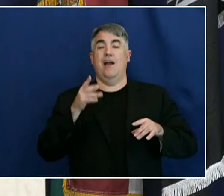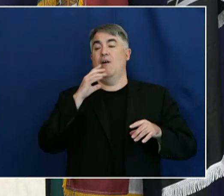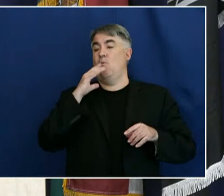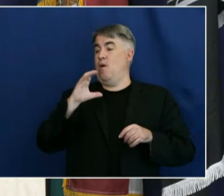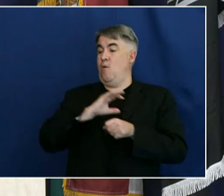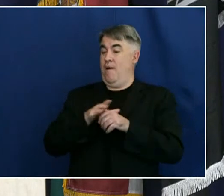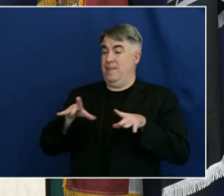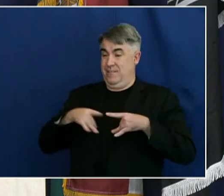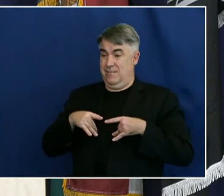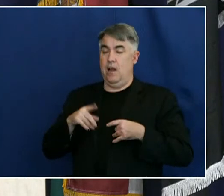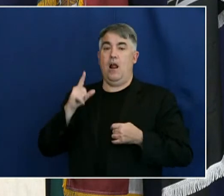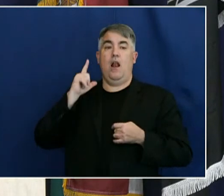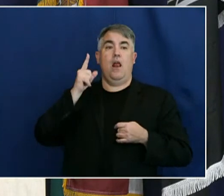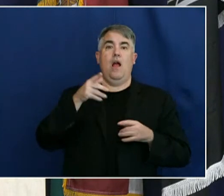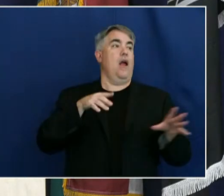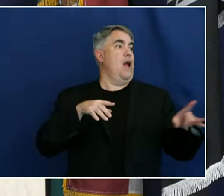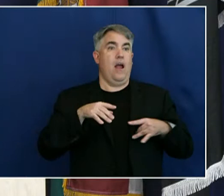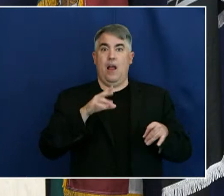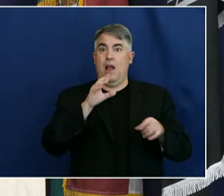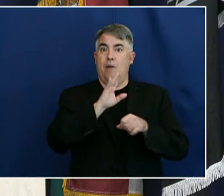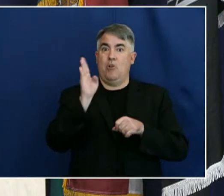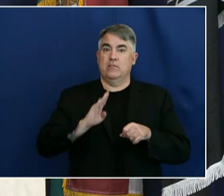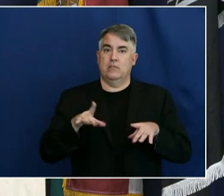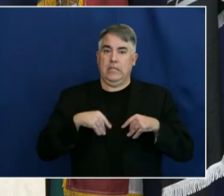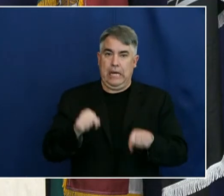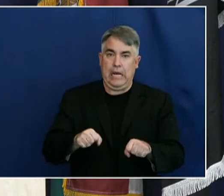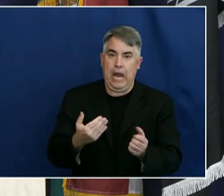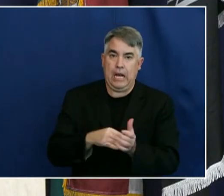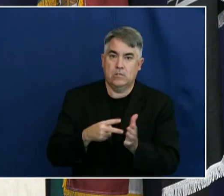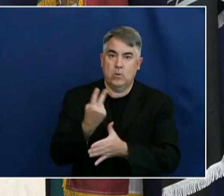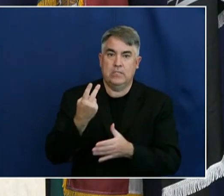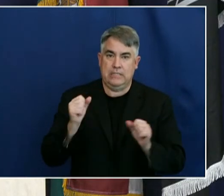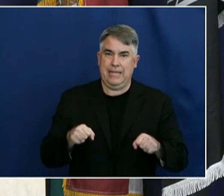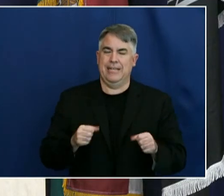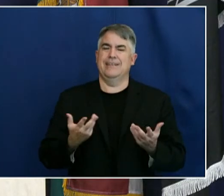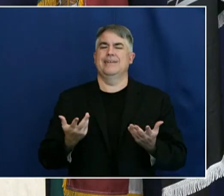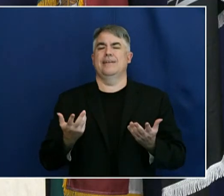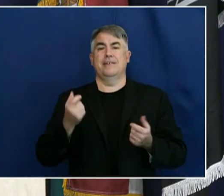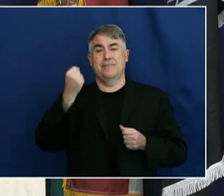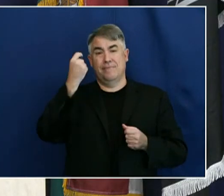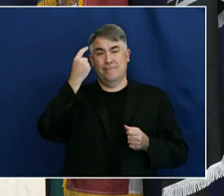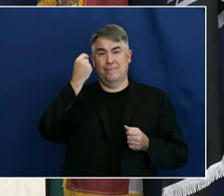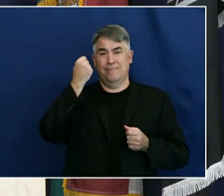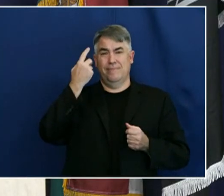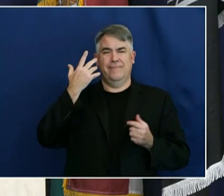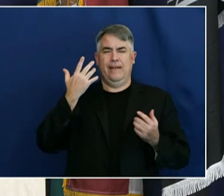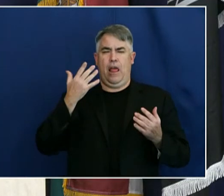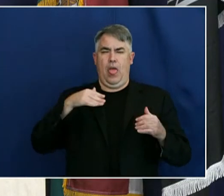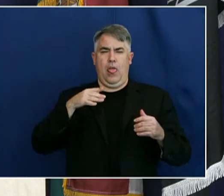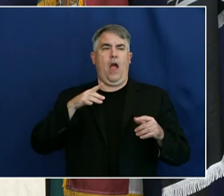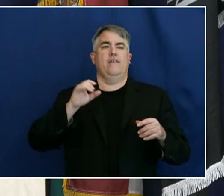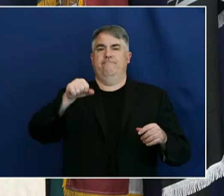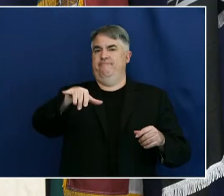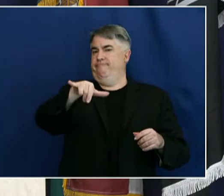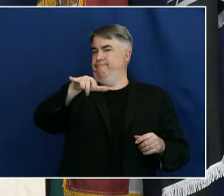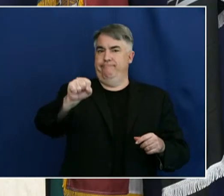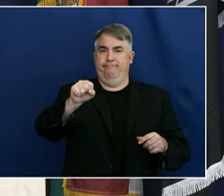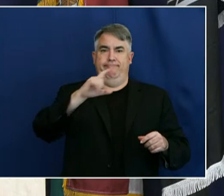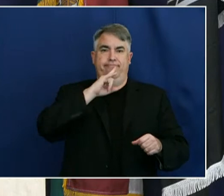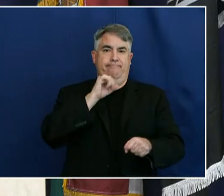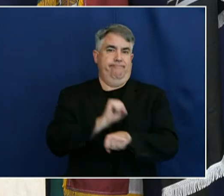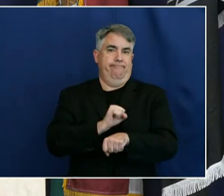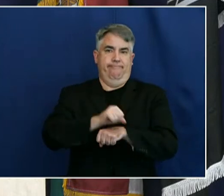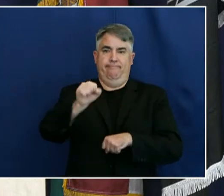transmissible to others, but that's again something that's being researched. And I don't believe that it's been demonstrated whether that specific